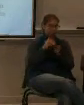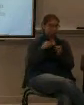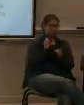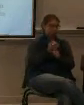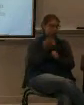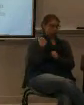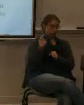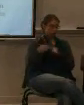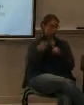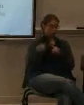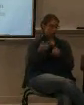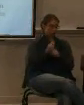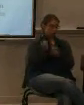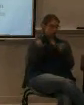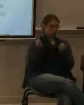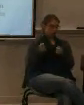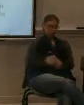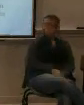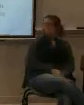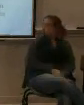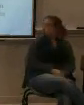took control.